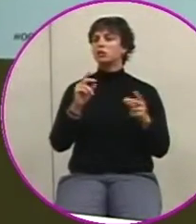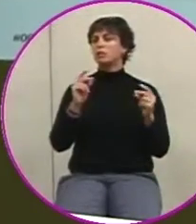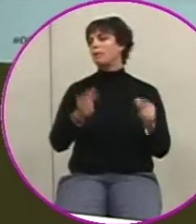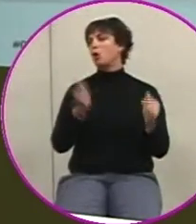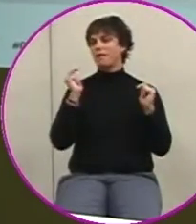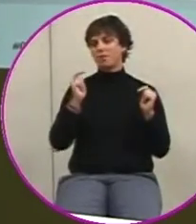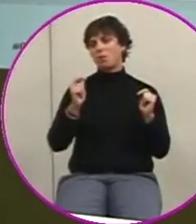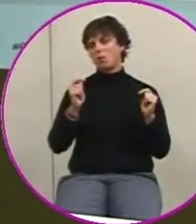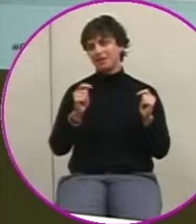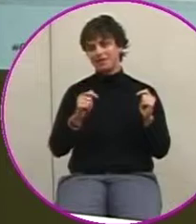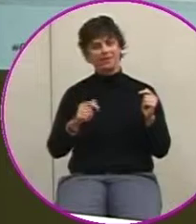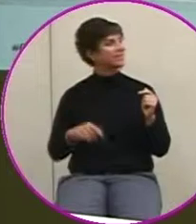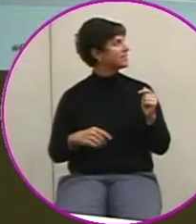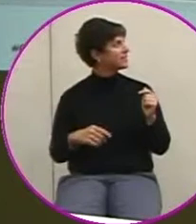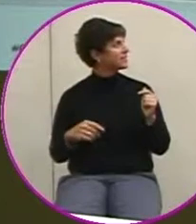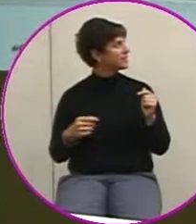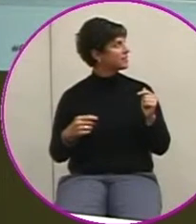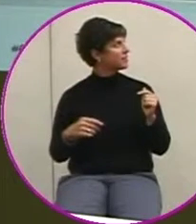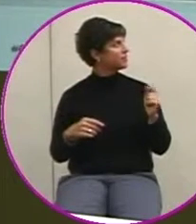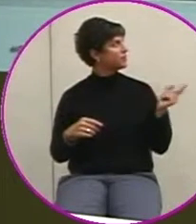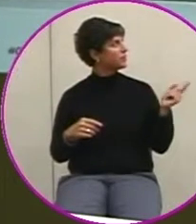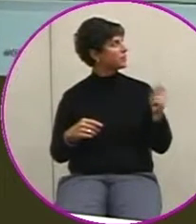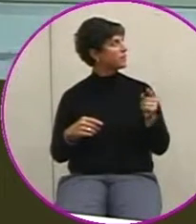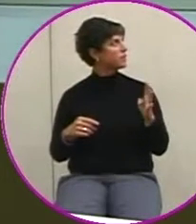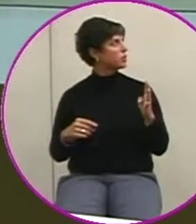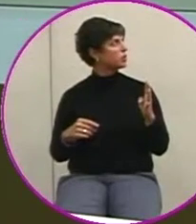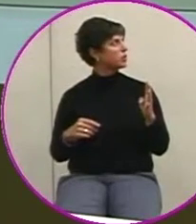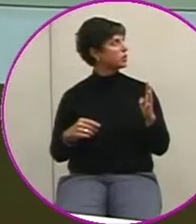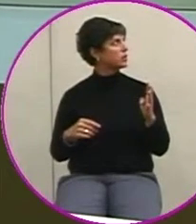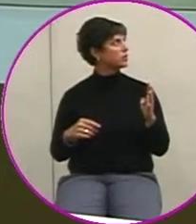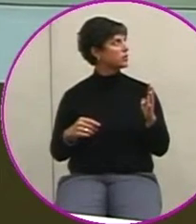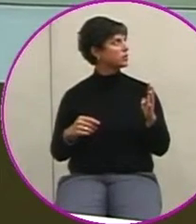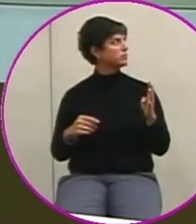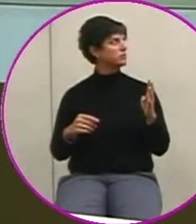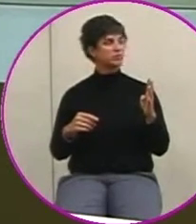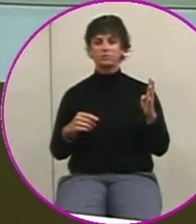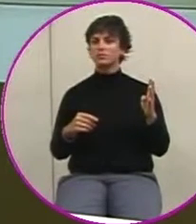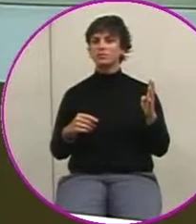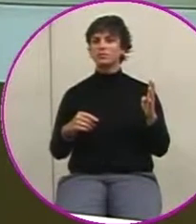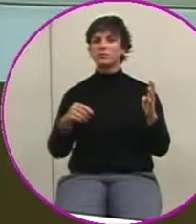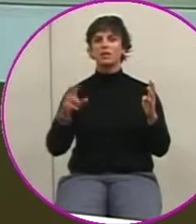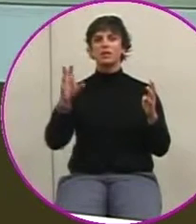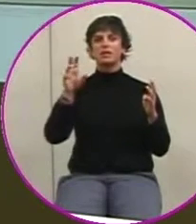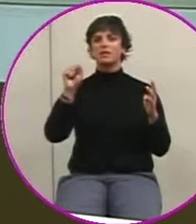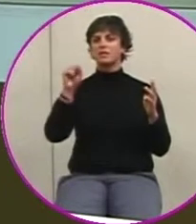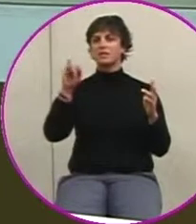Spur of the moment. Number 4.